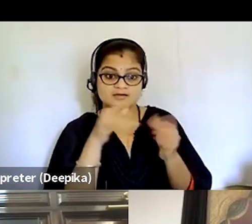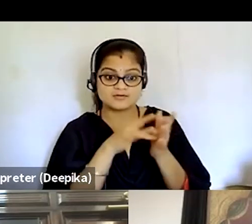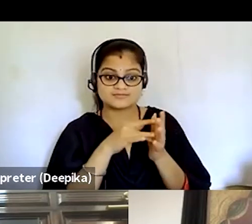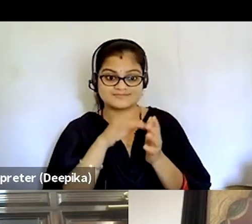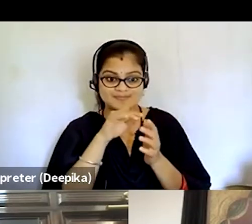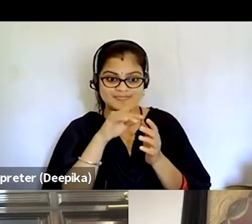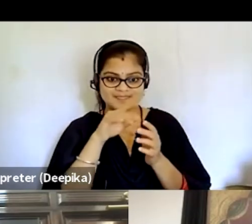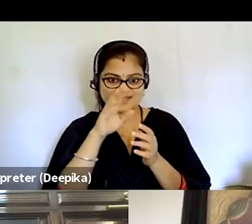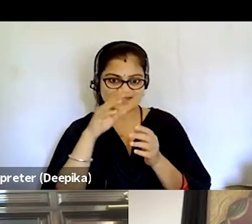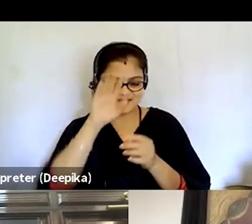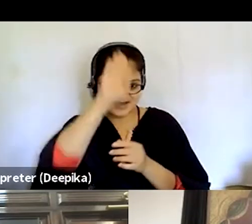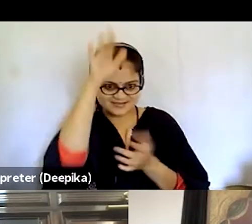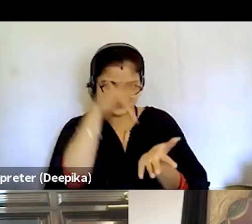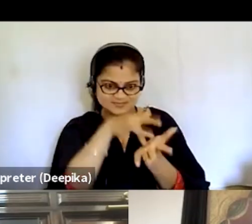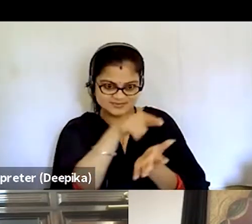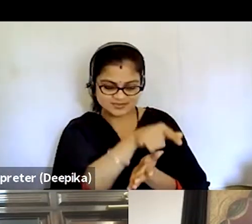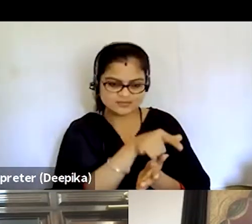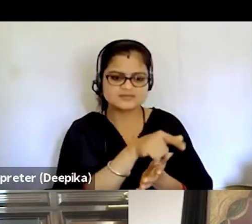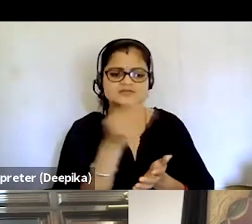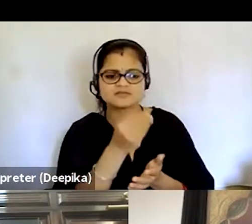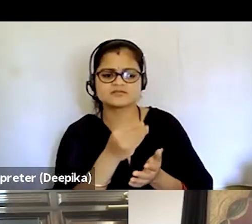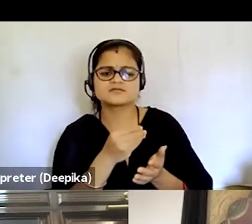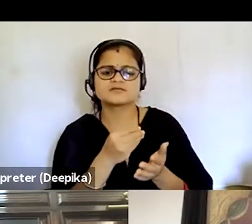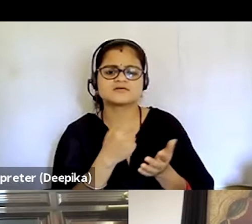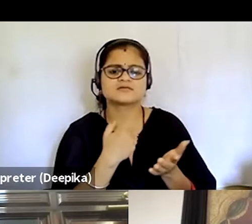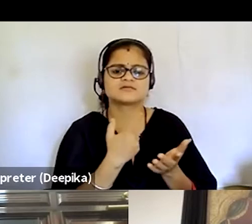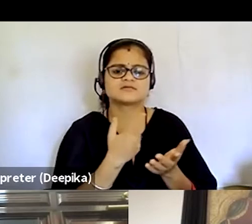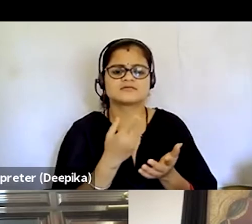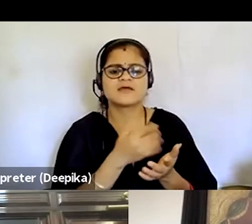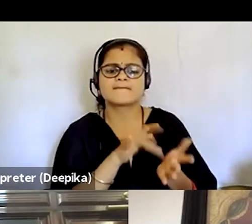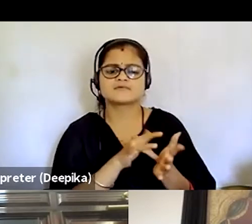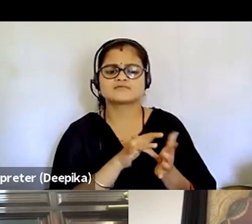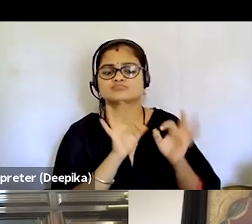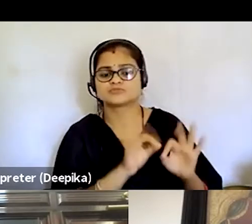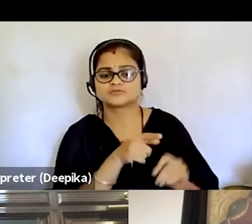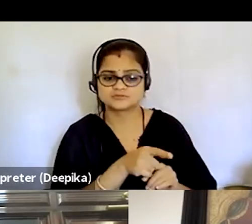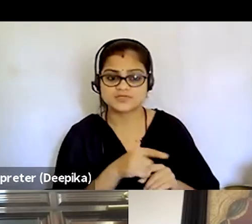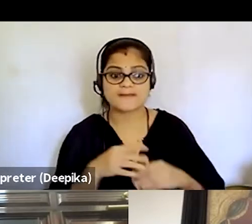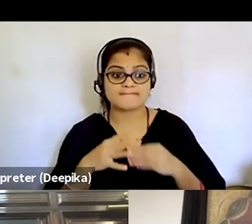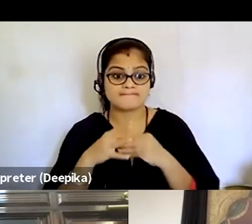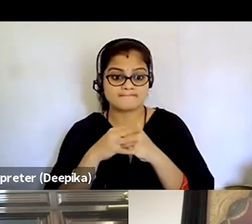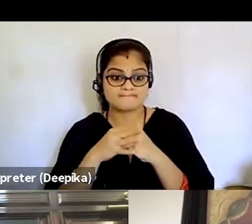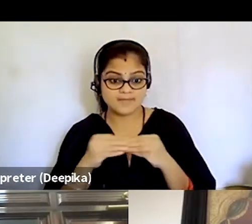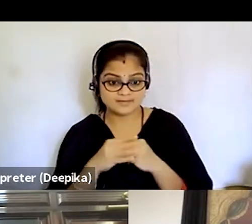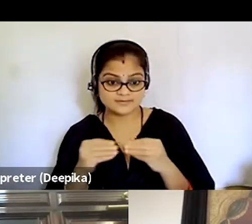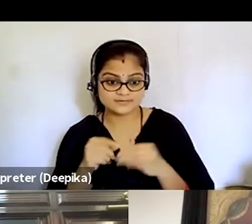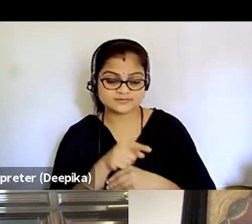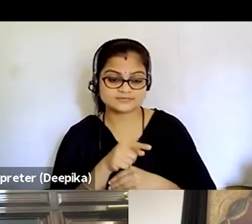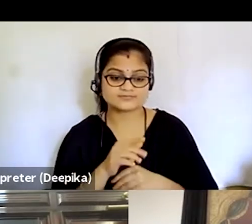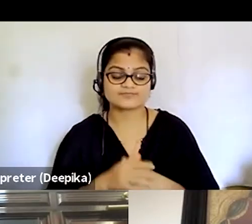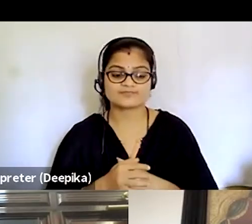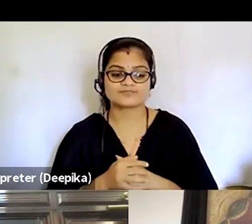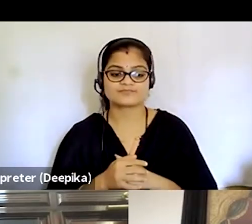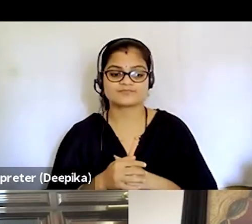time, and it did not have any restrictions. So in fact, in Bangalore, we debuted with Deep